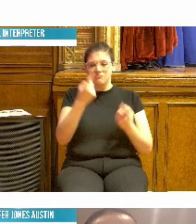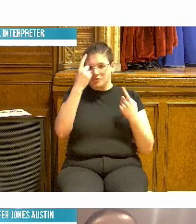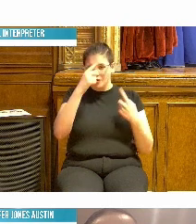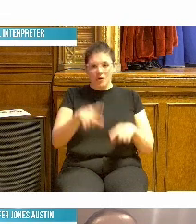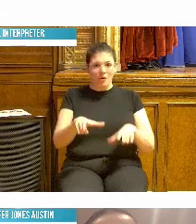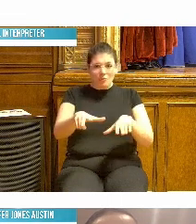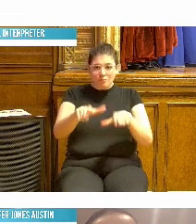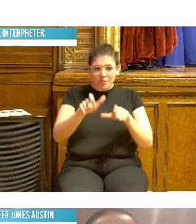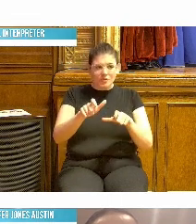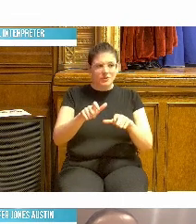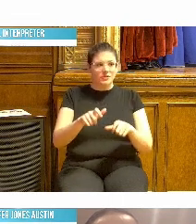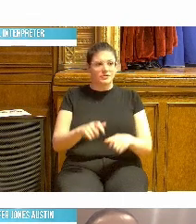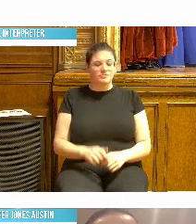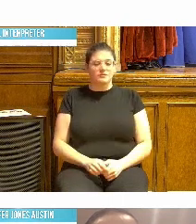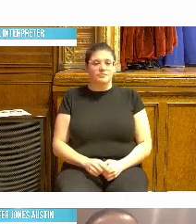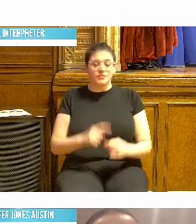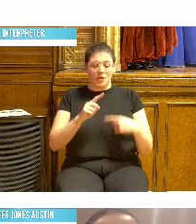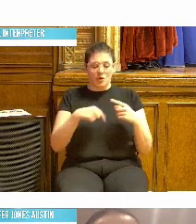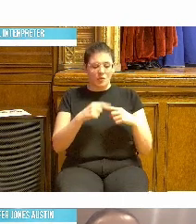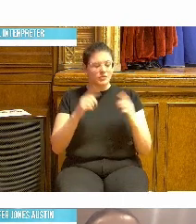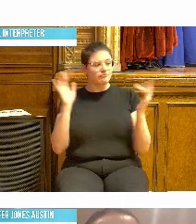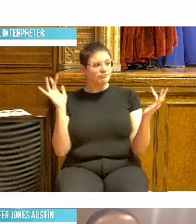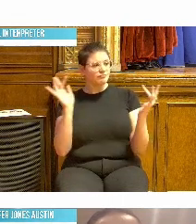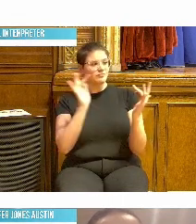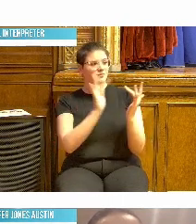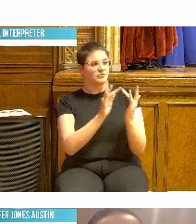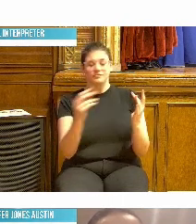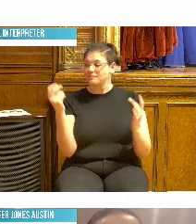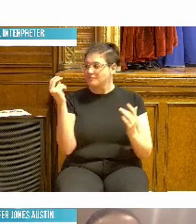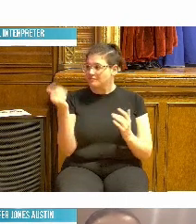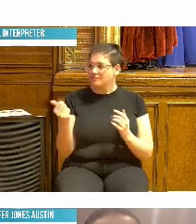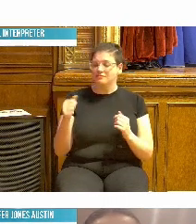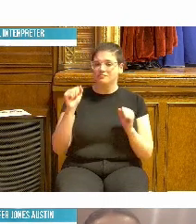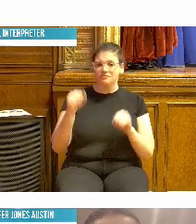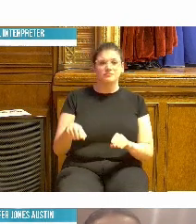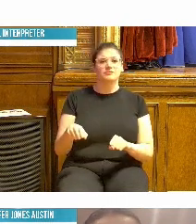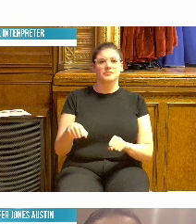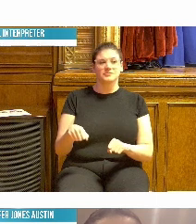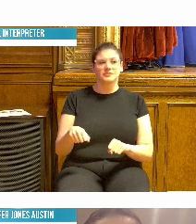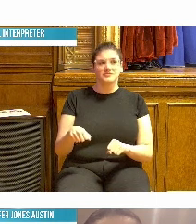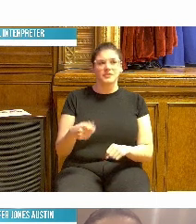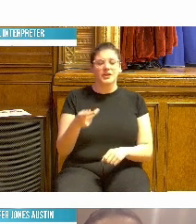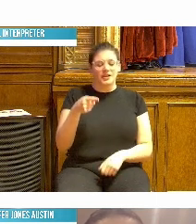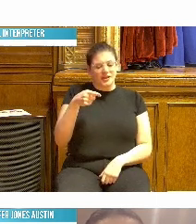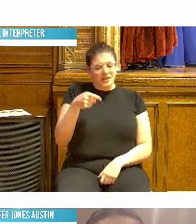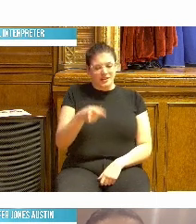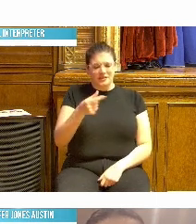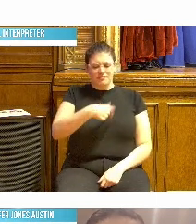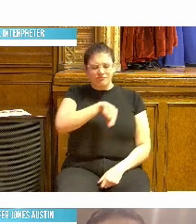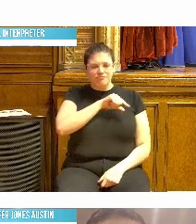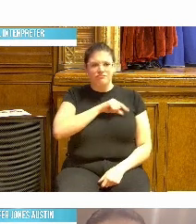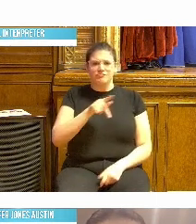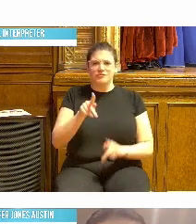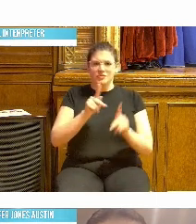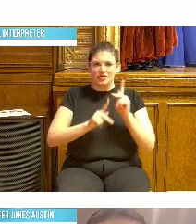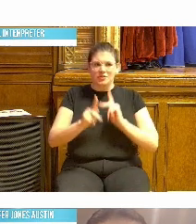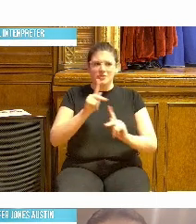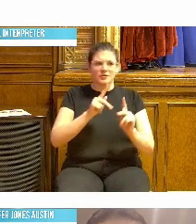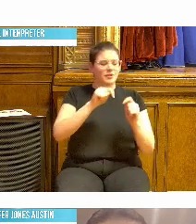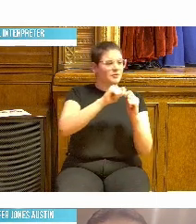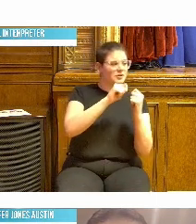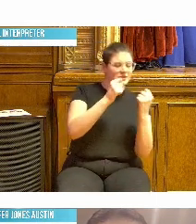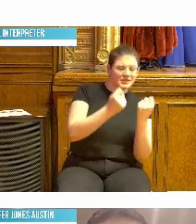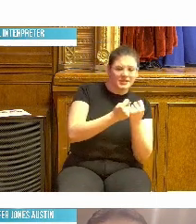when the executive director reached out to him. And this is the caliber of people and teams that we have been examining for